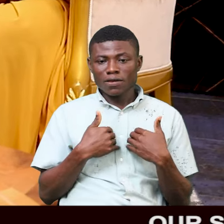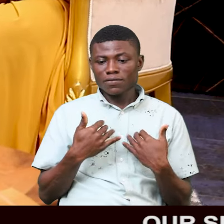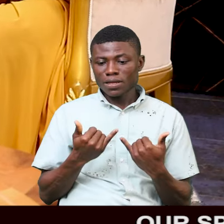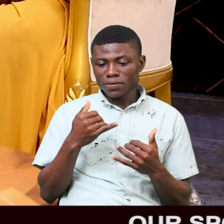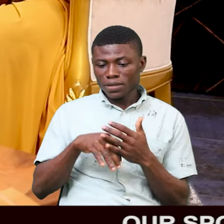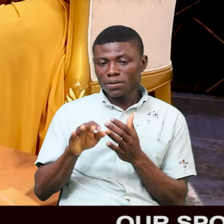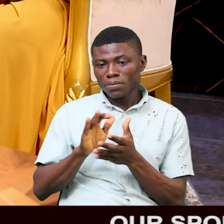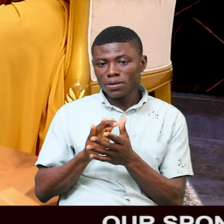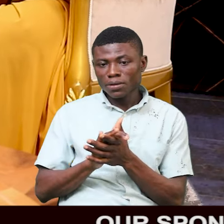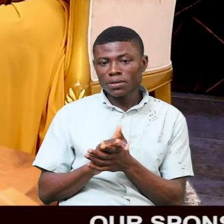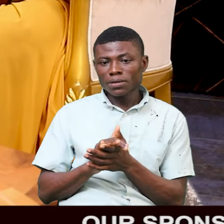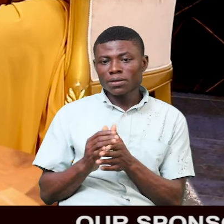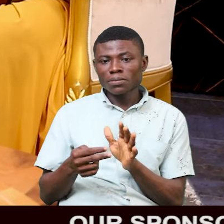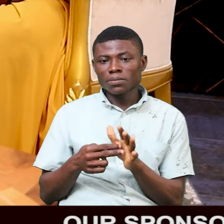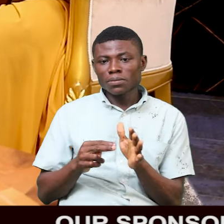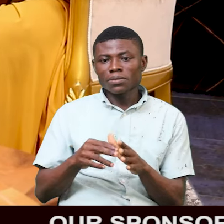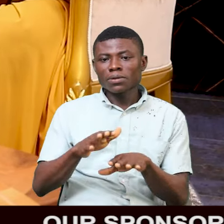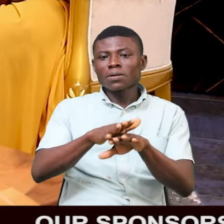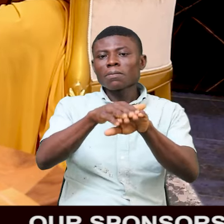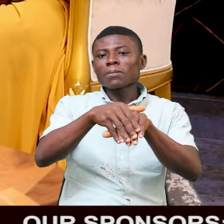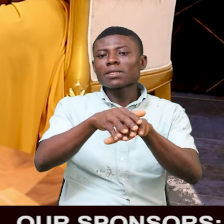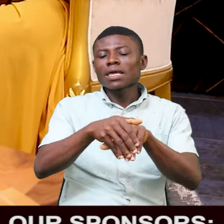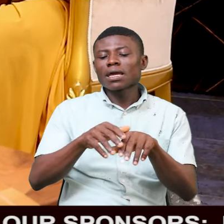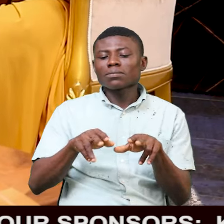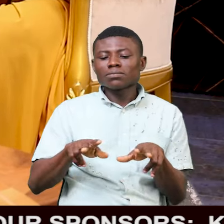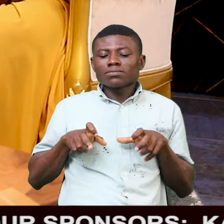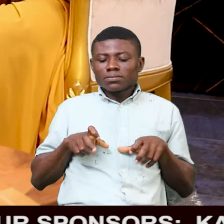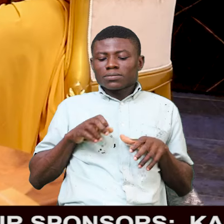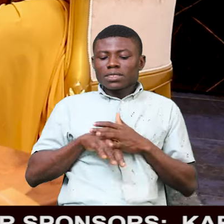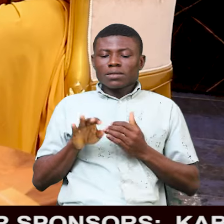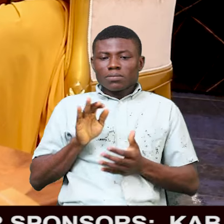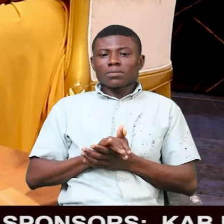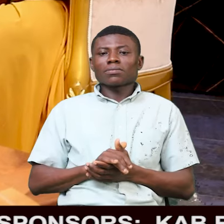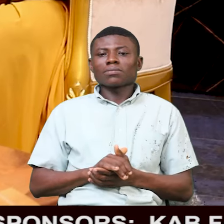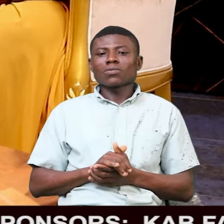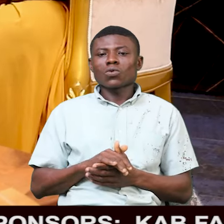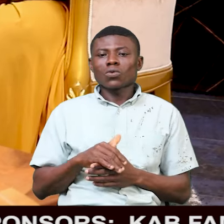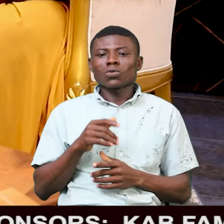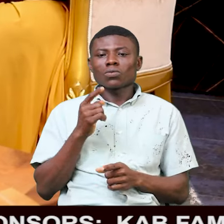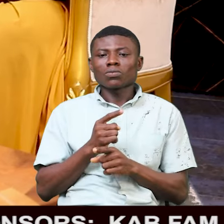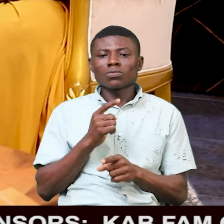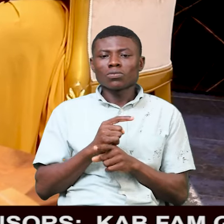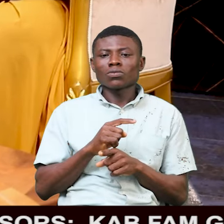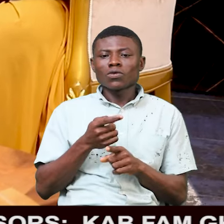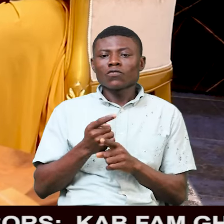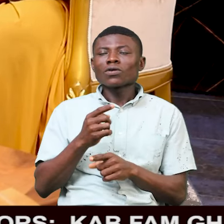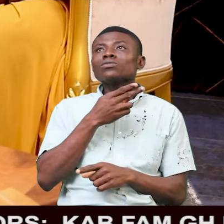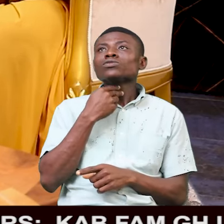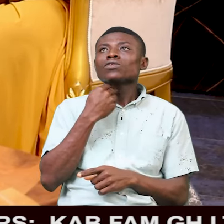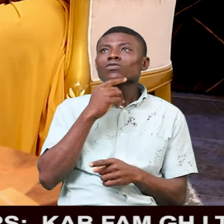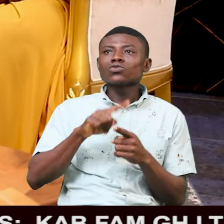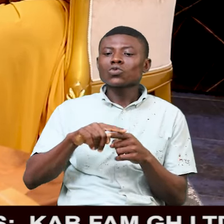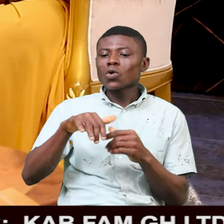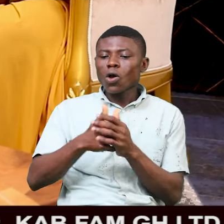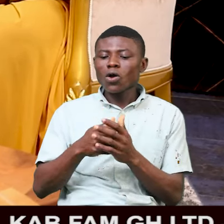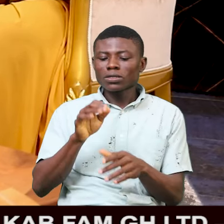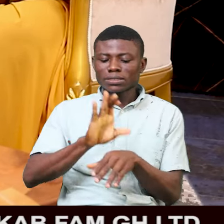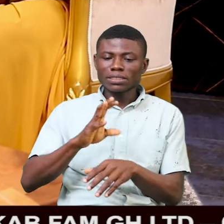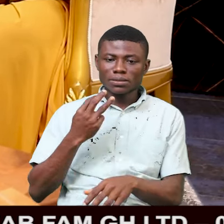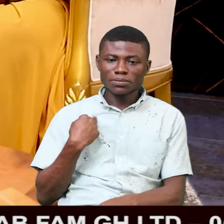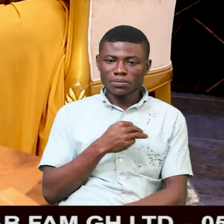marriages today is the pretense and the hypocrisy. That's right. Oh, the makeup. from a software to ordinary